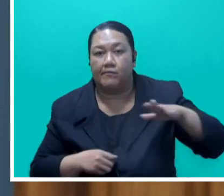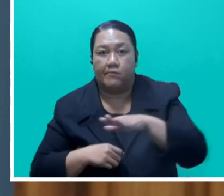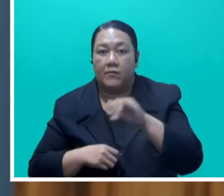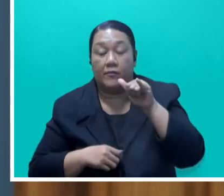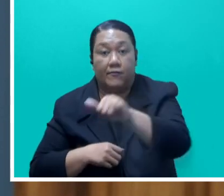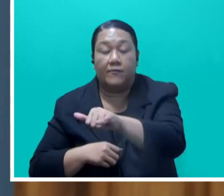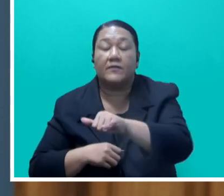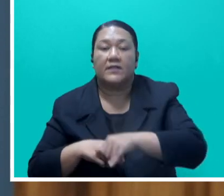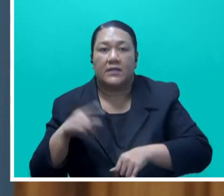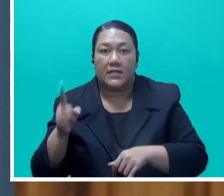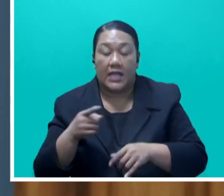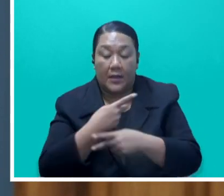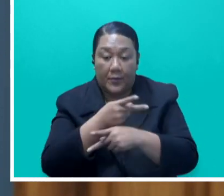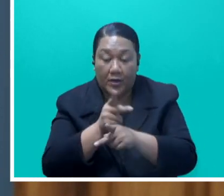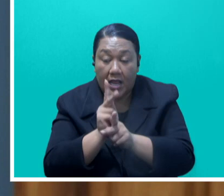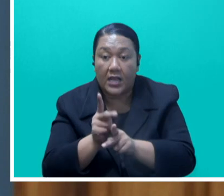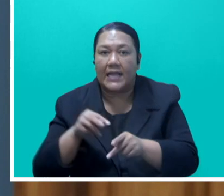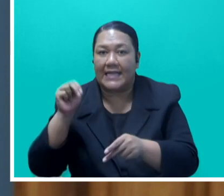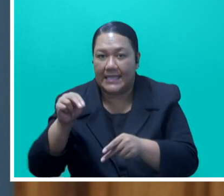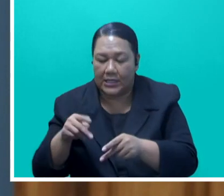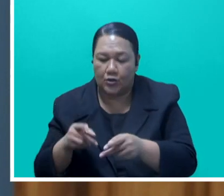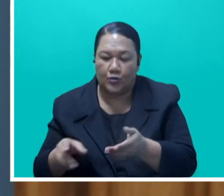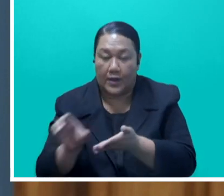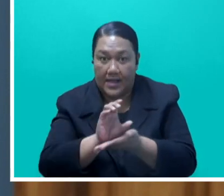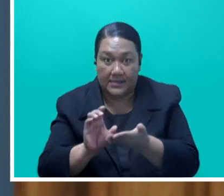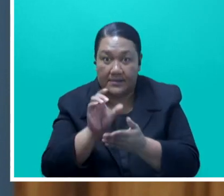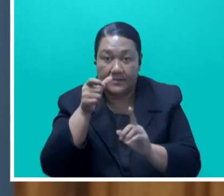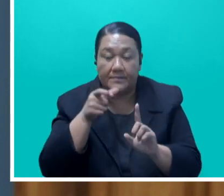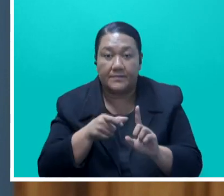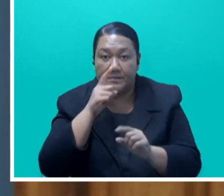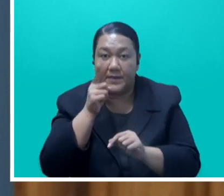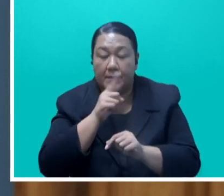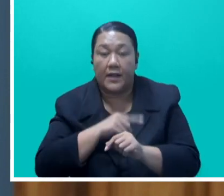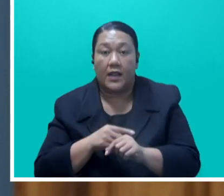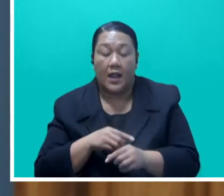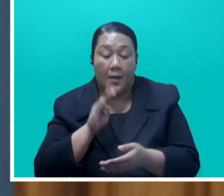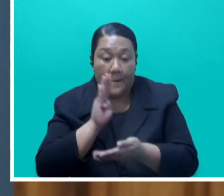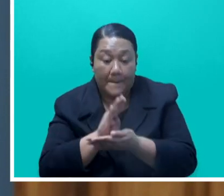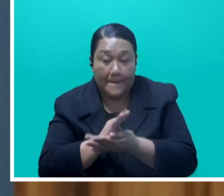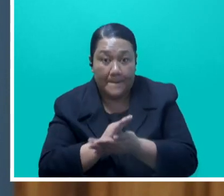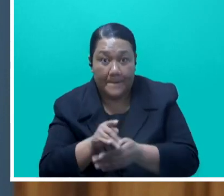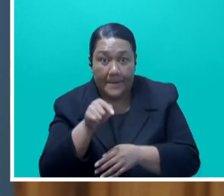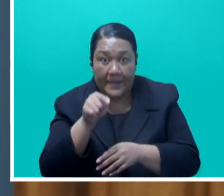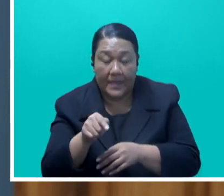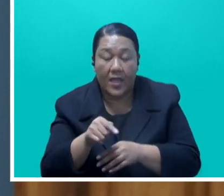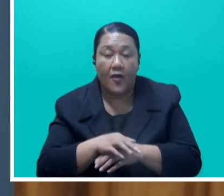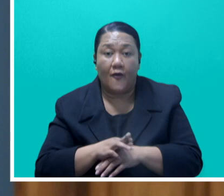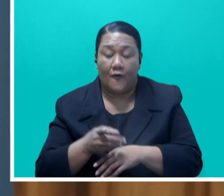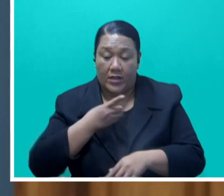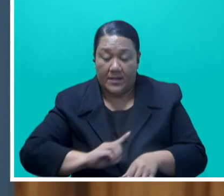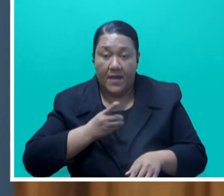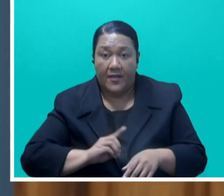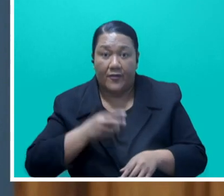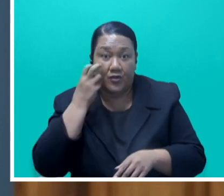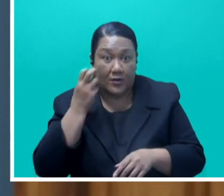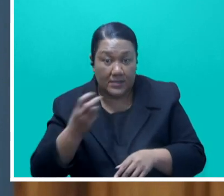quality products and services to its customers. Based on the current booking trend and the overwhelming demand for Fiji as a tourism